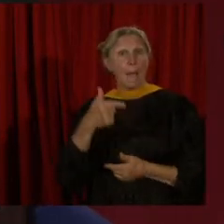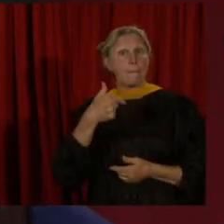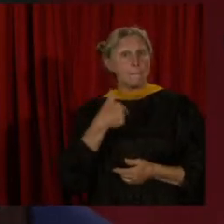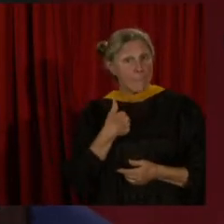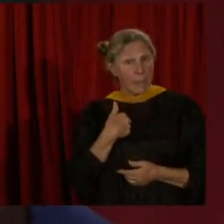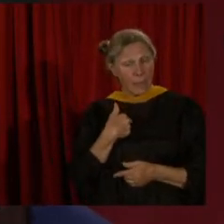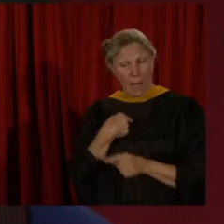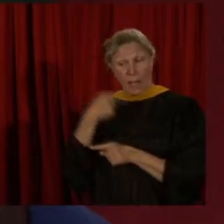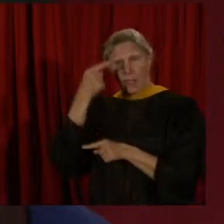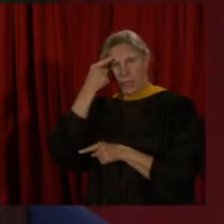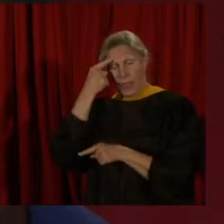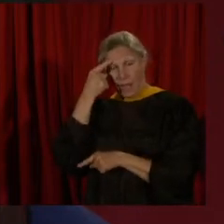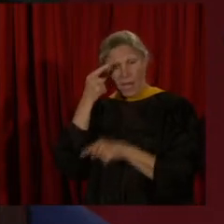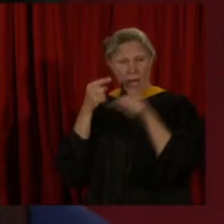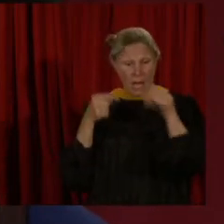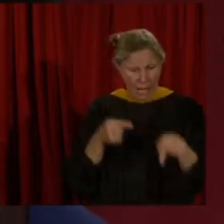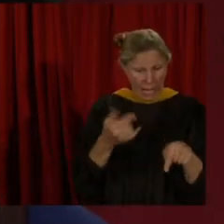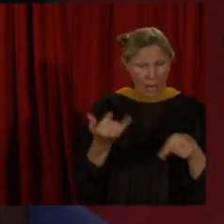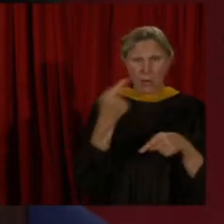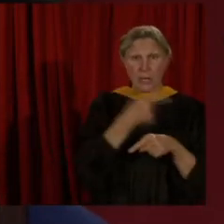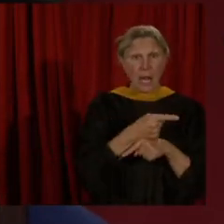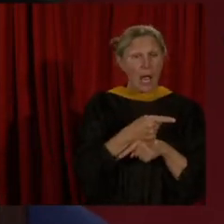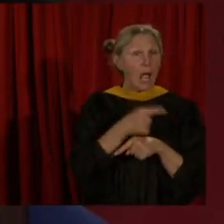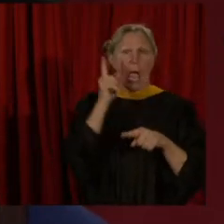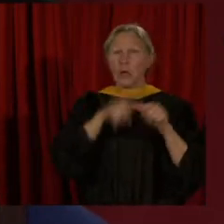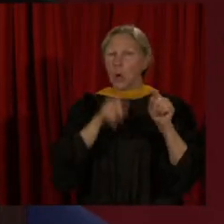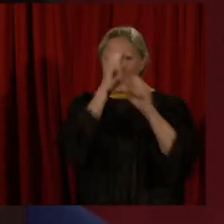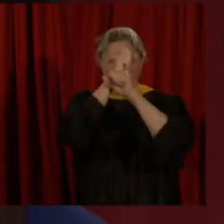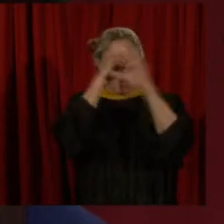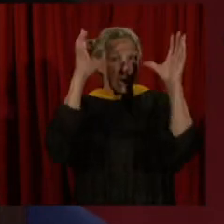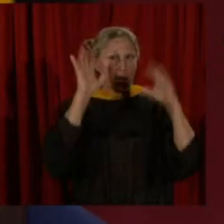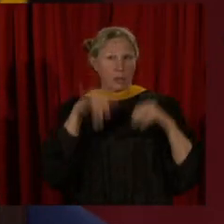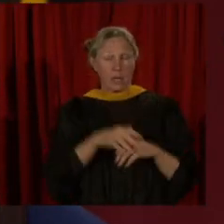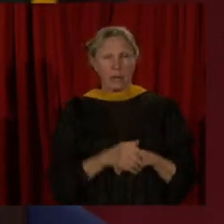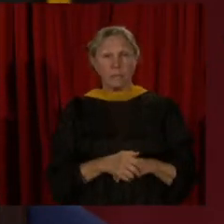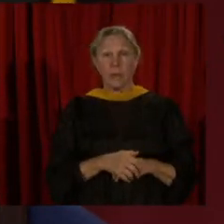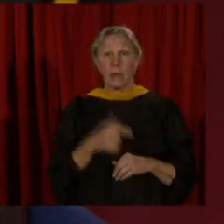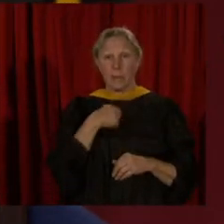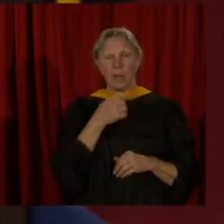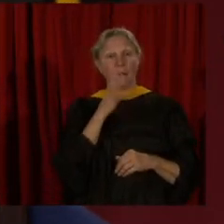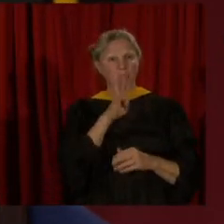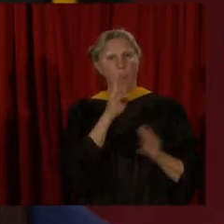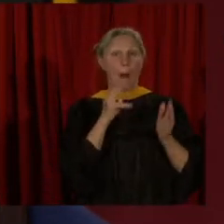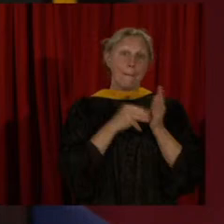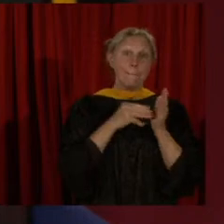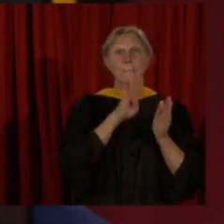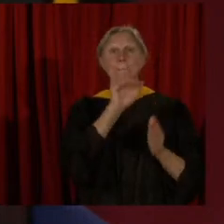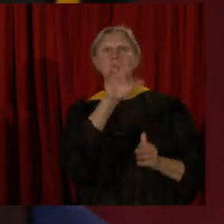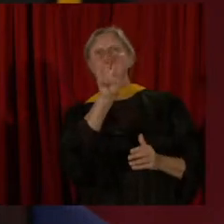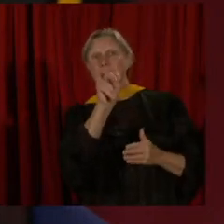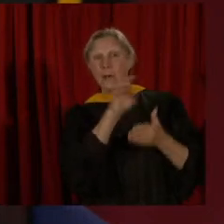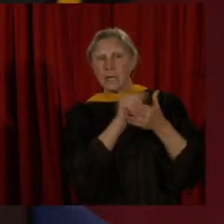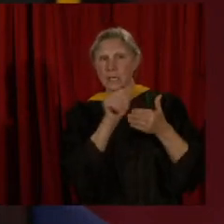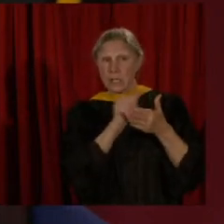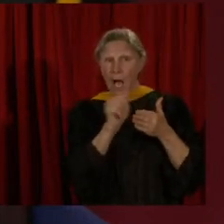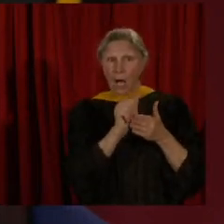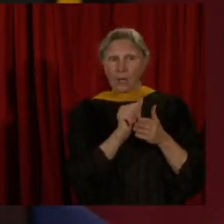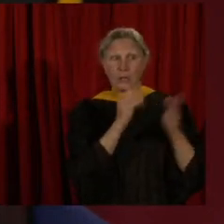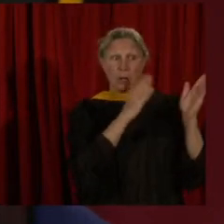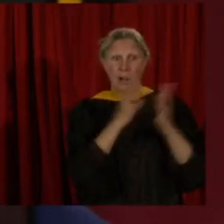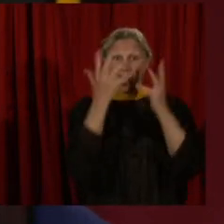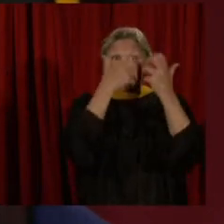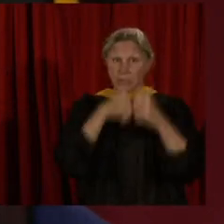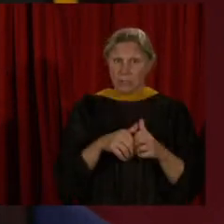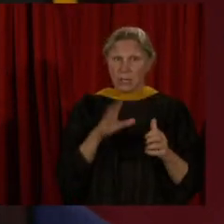then that I would be where I am today. Leading a $4 billion logistics company certainly wasn't a specific